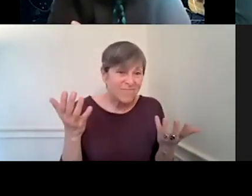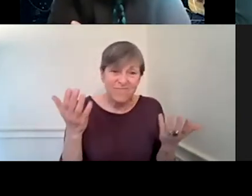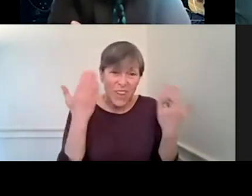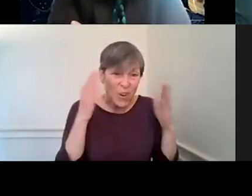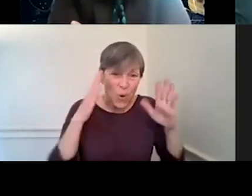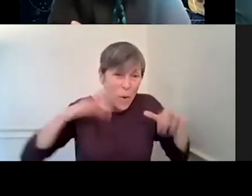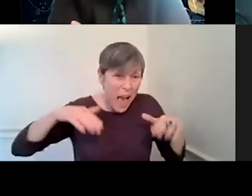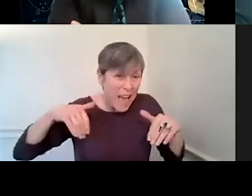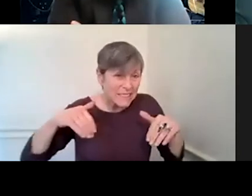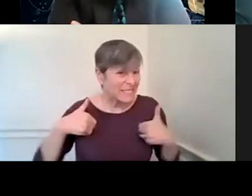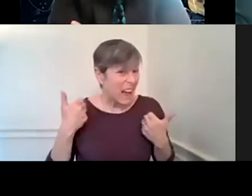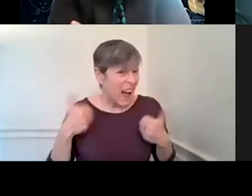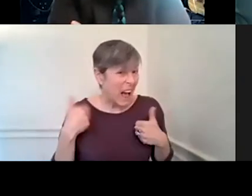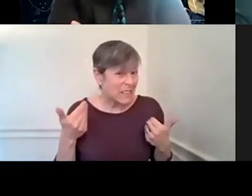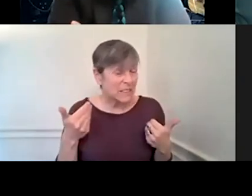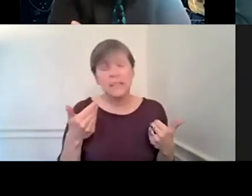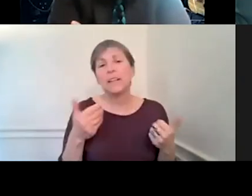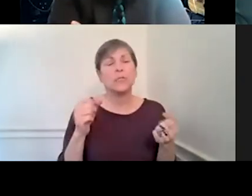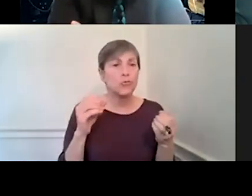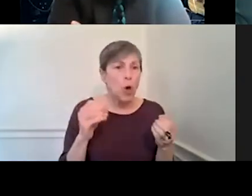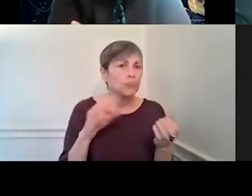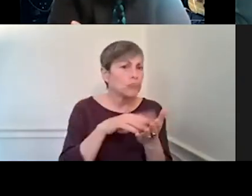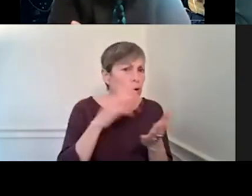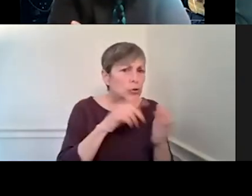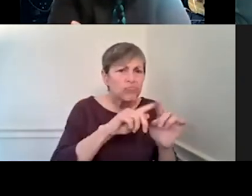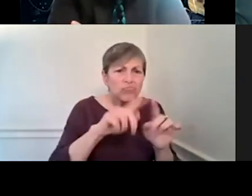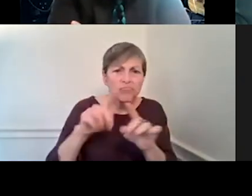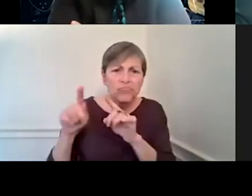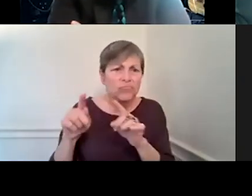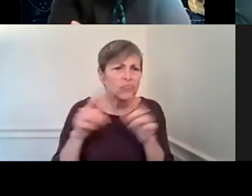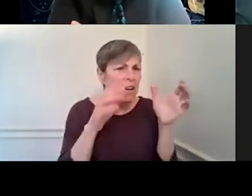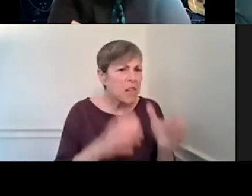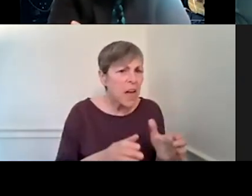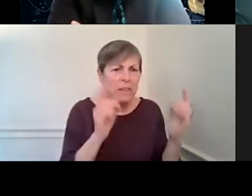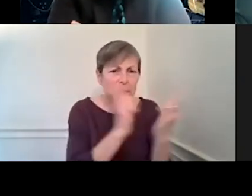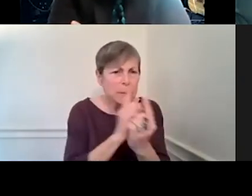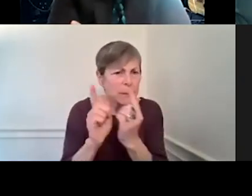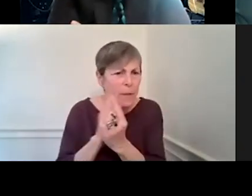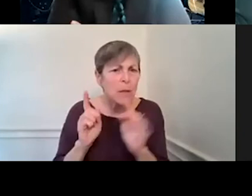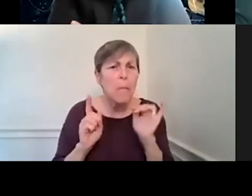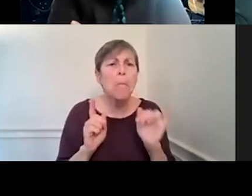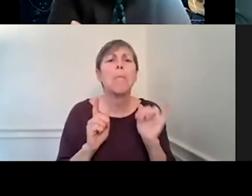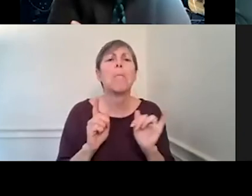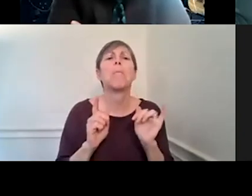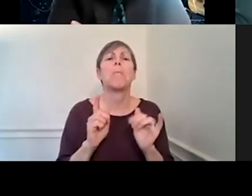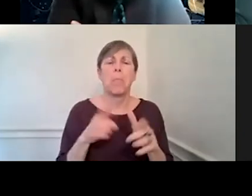So, you know, being exposed to a variety of clients kind of gives you the pick of the